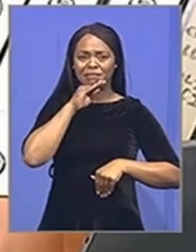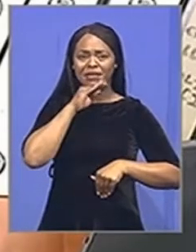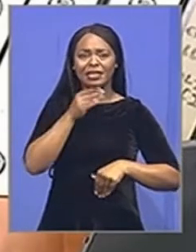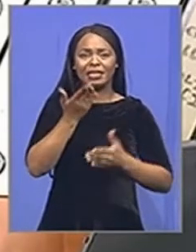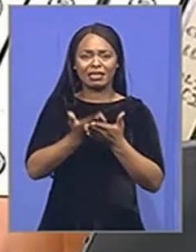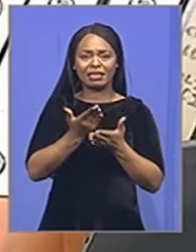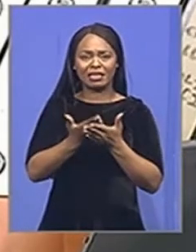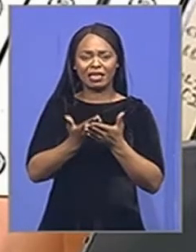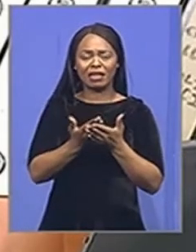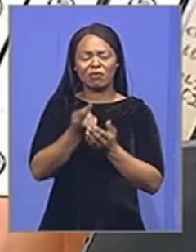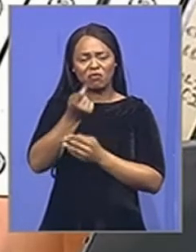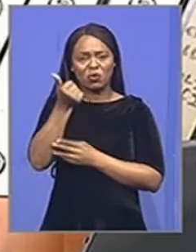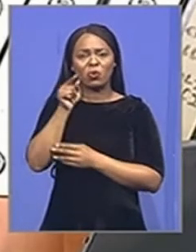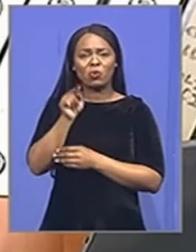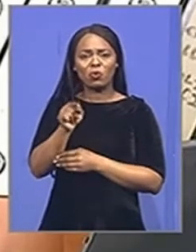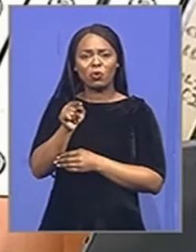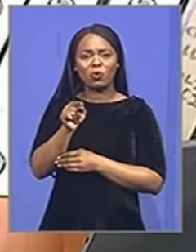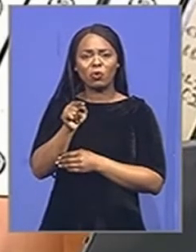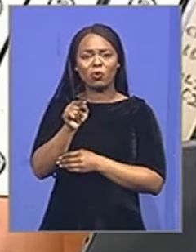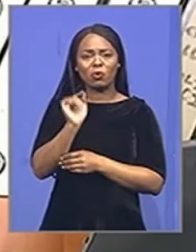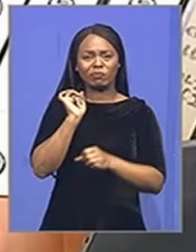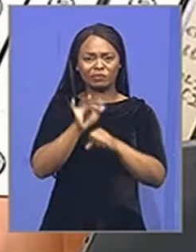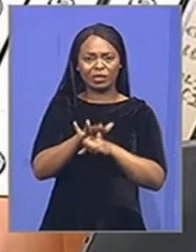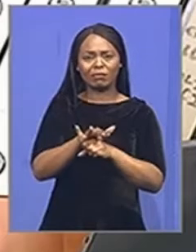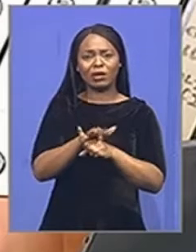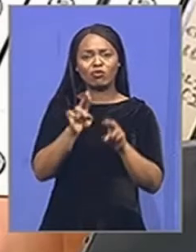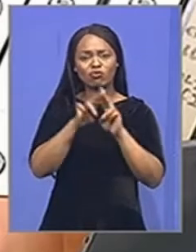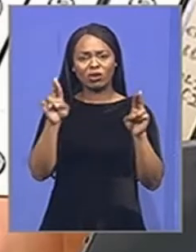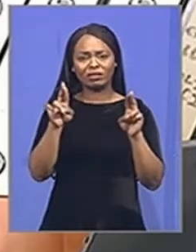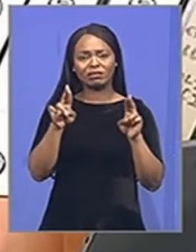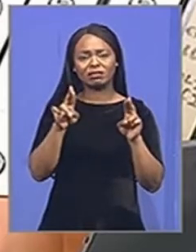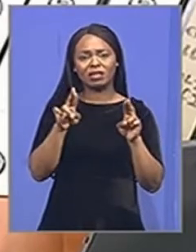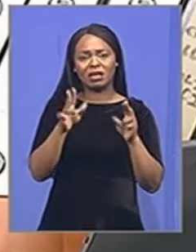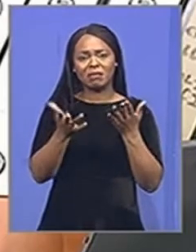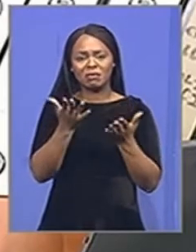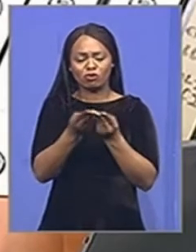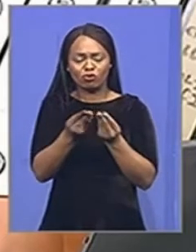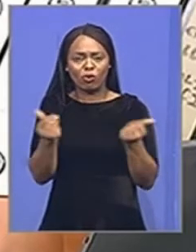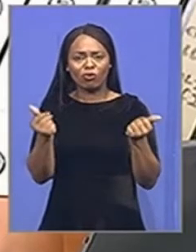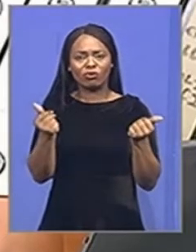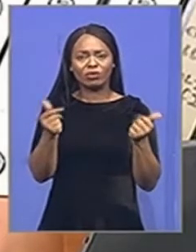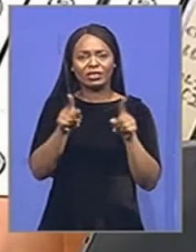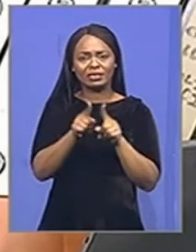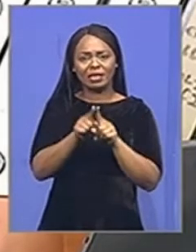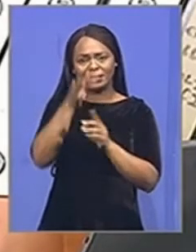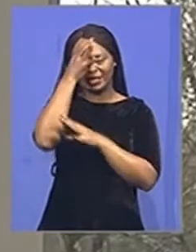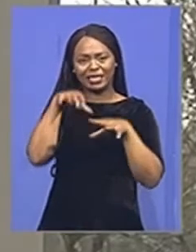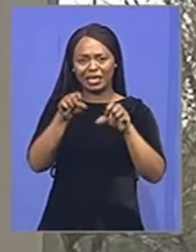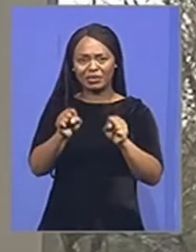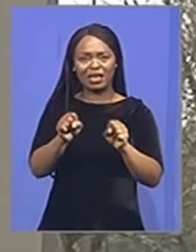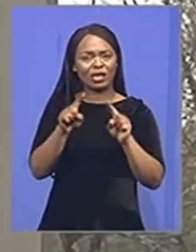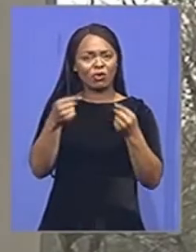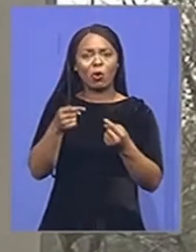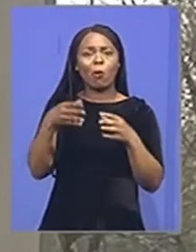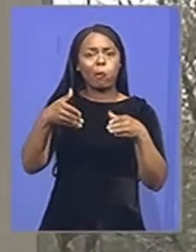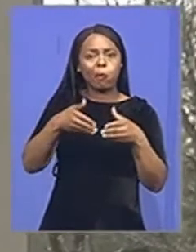fewer impediments to the unfettered expansion of the state capture project.